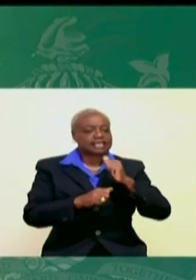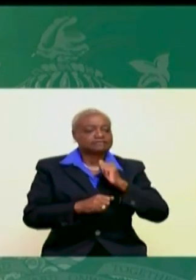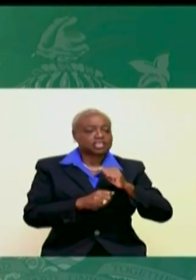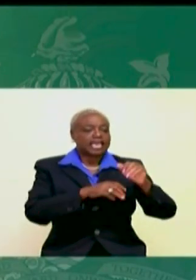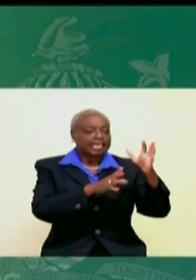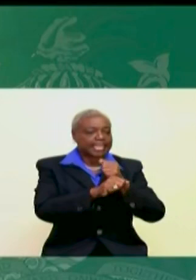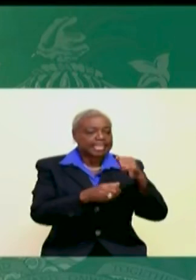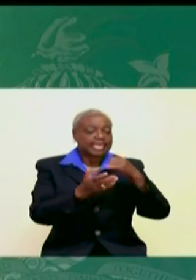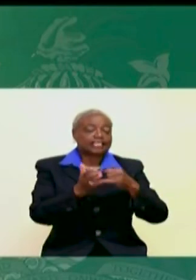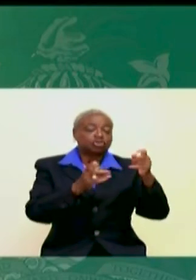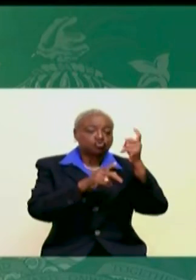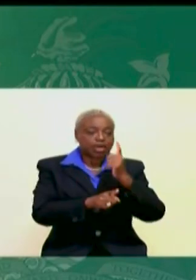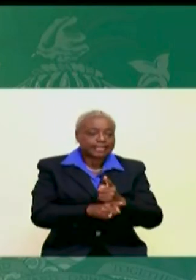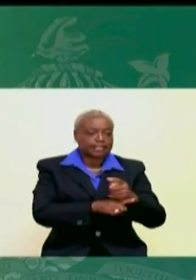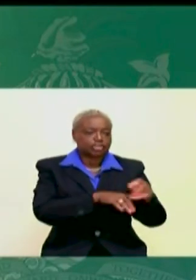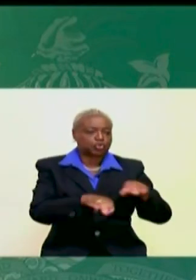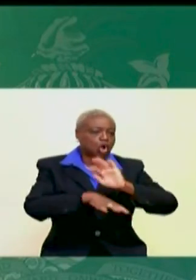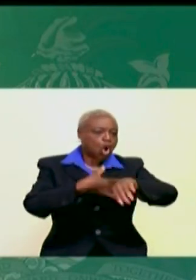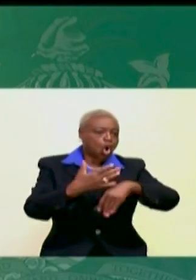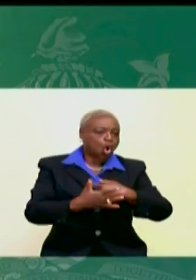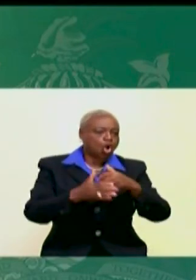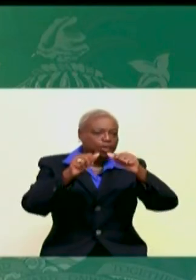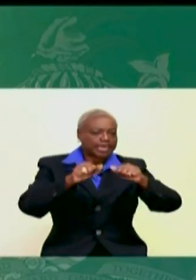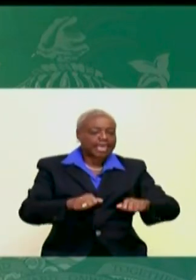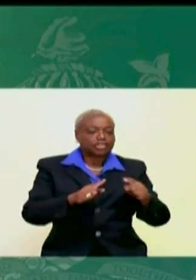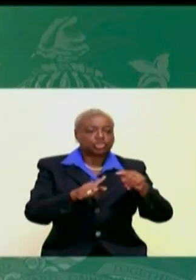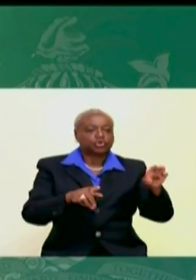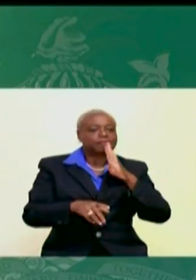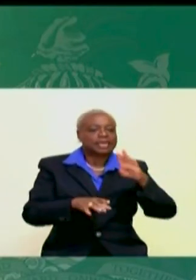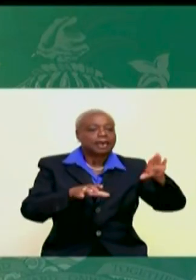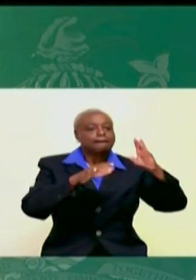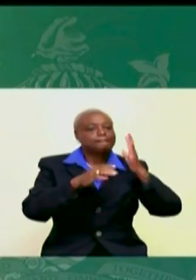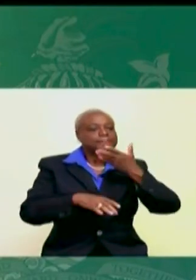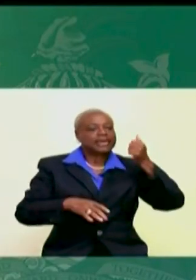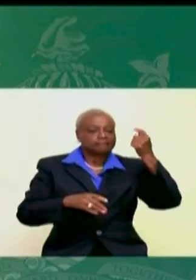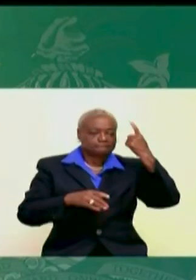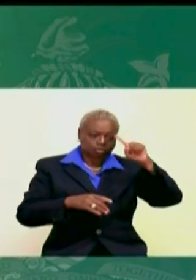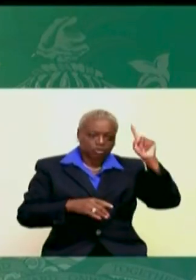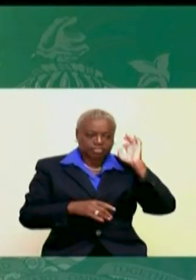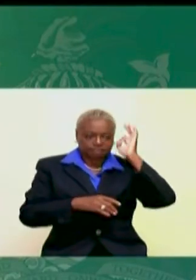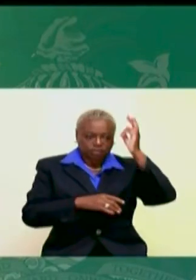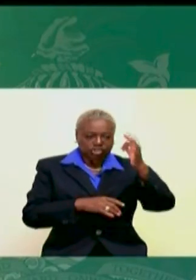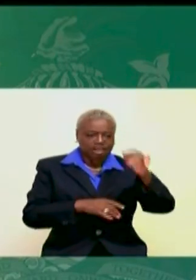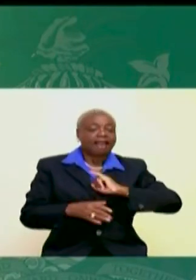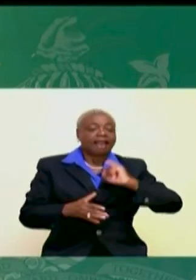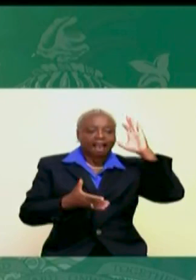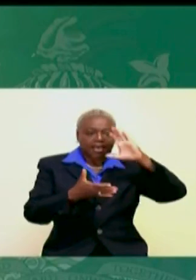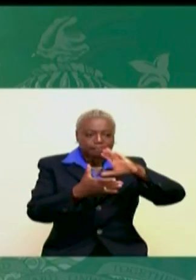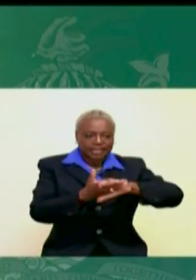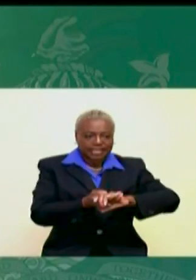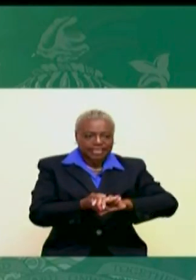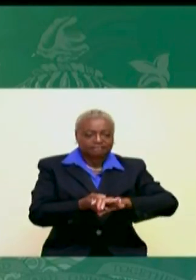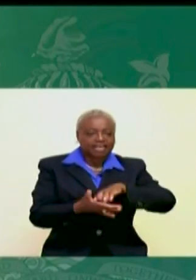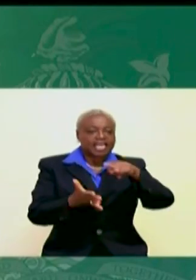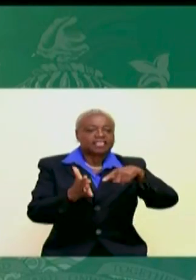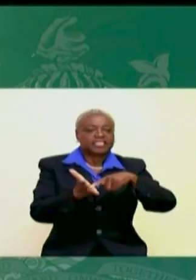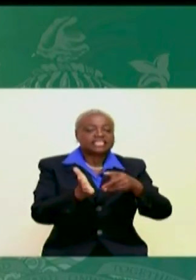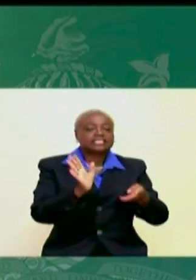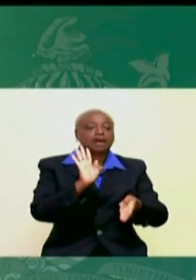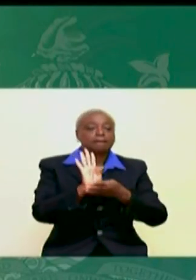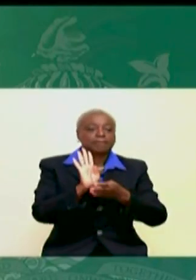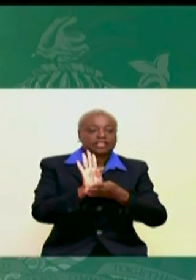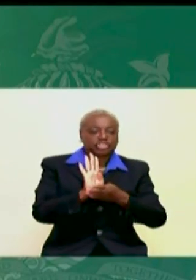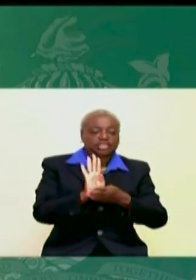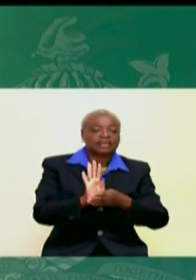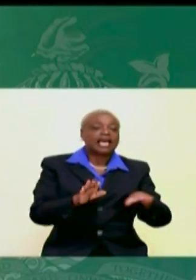doing all we can to be better for the future. I believe this budget does